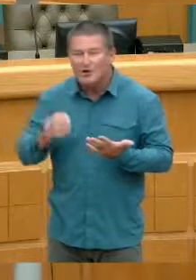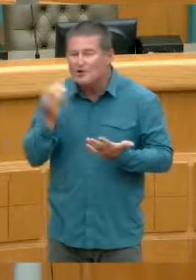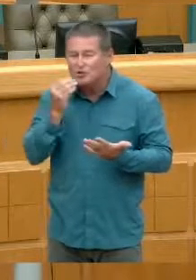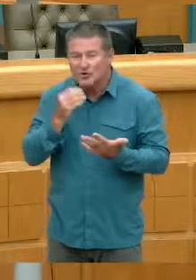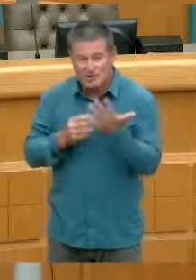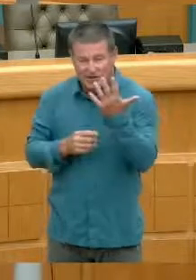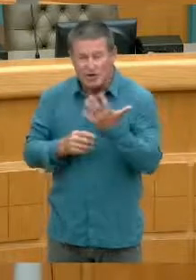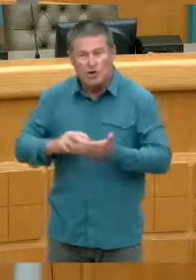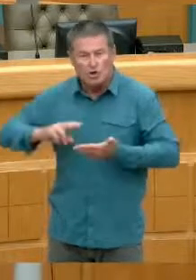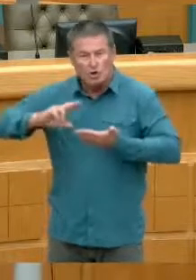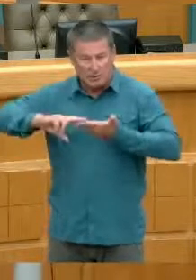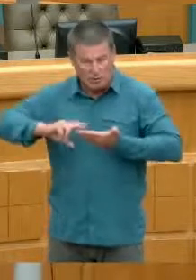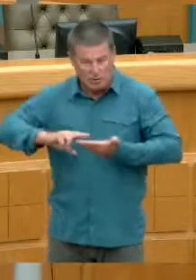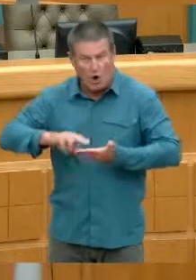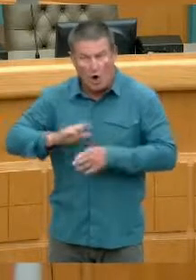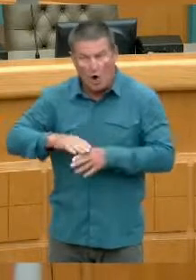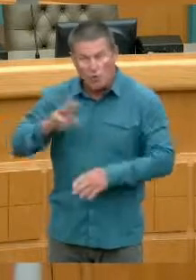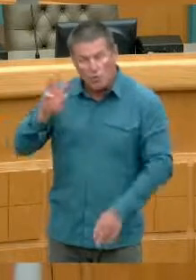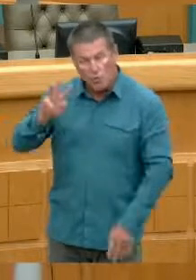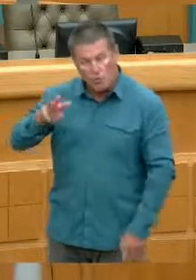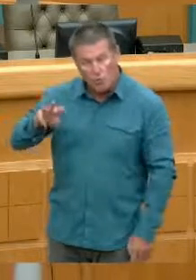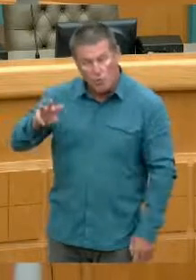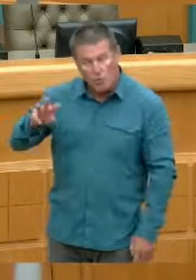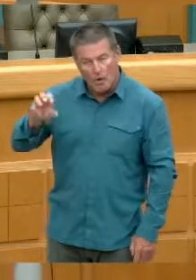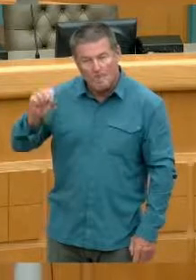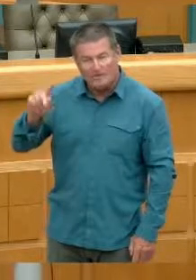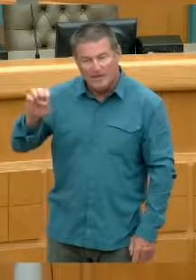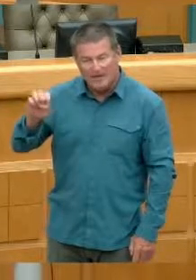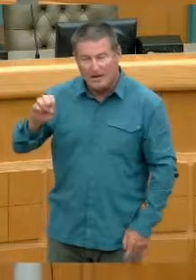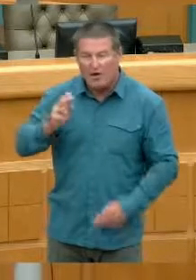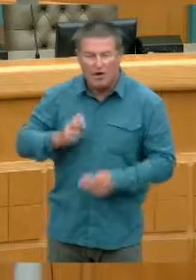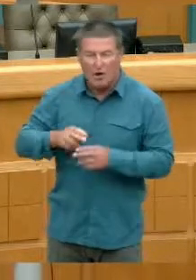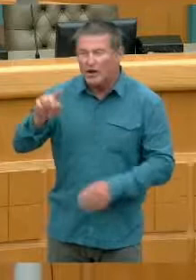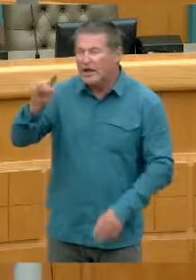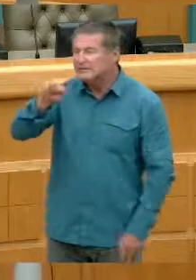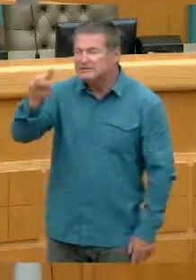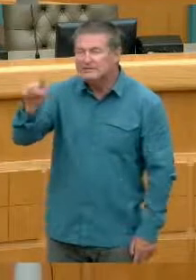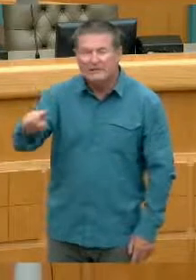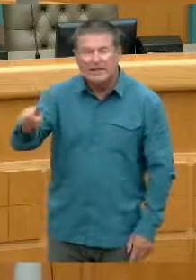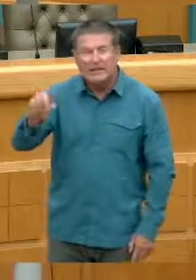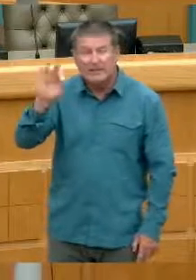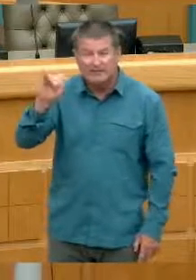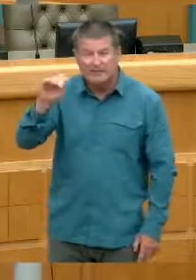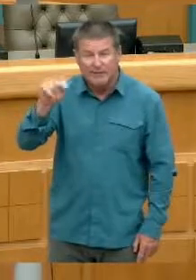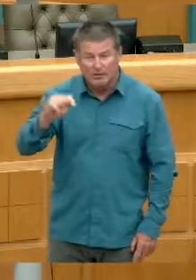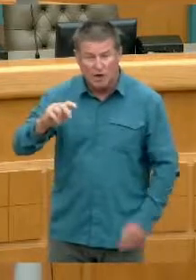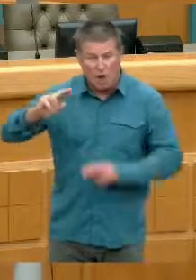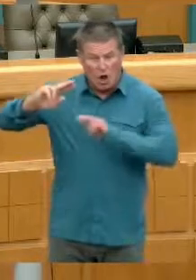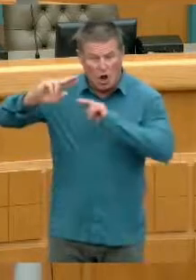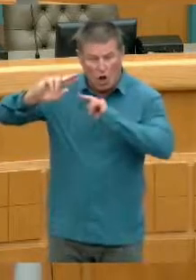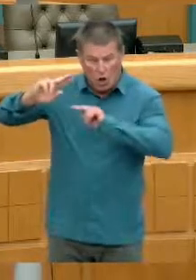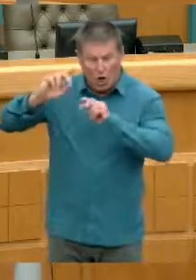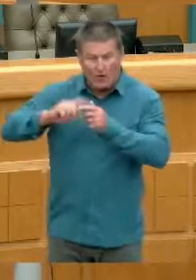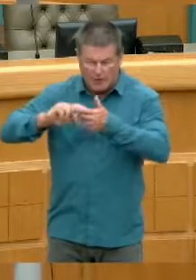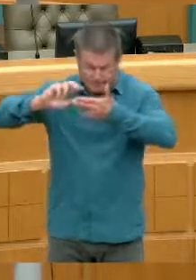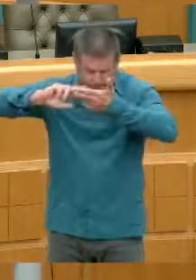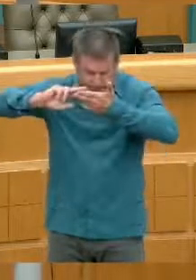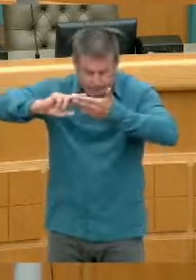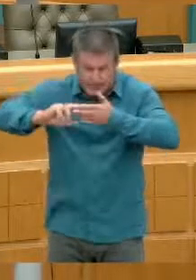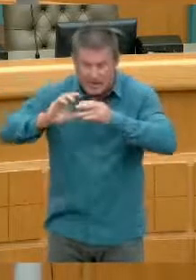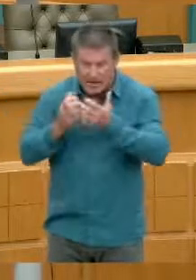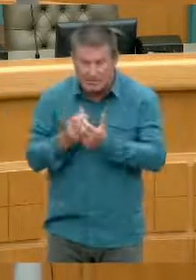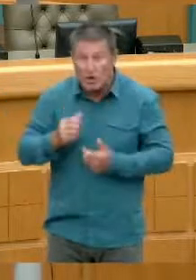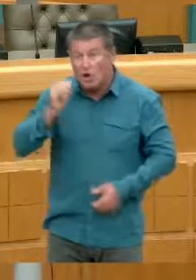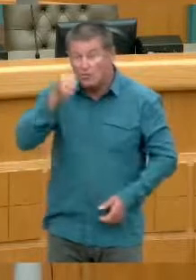VFit Production is actually the nonprofit we're working with to register persons. Those classes are available. There'll be some